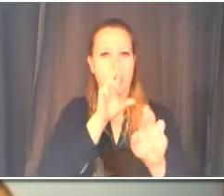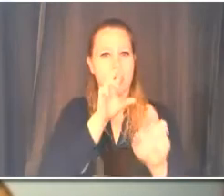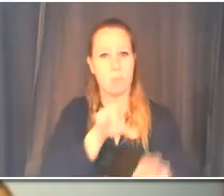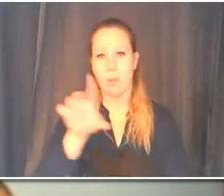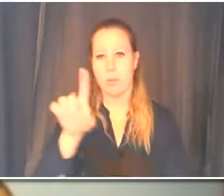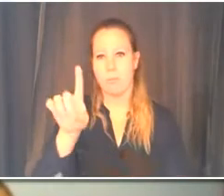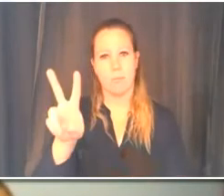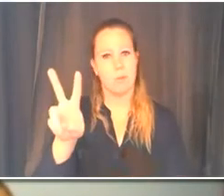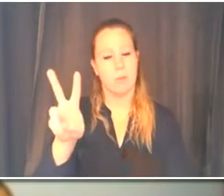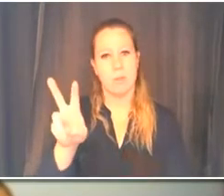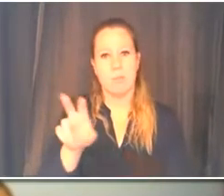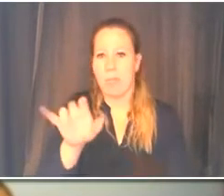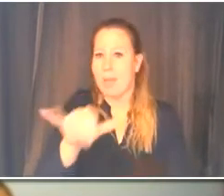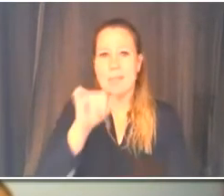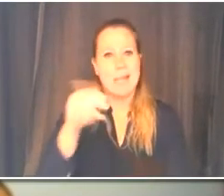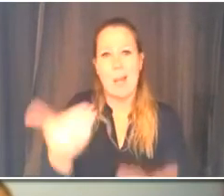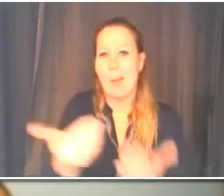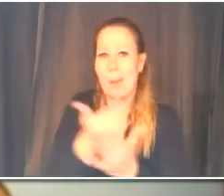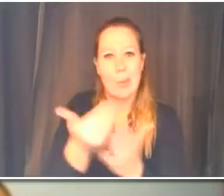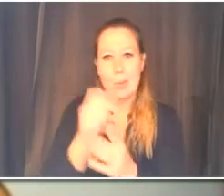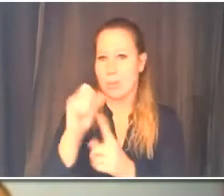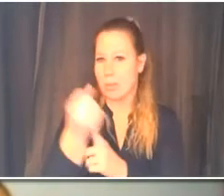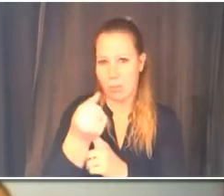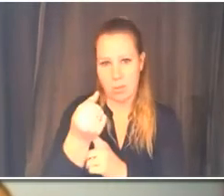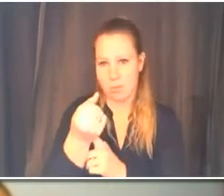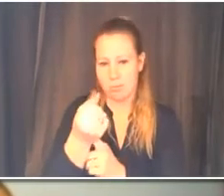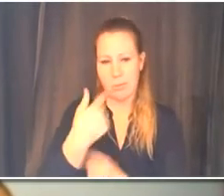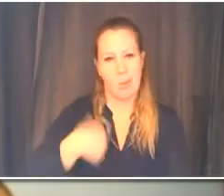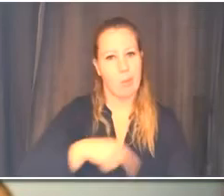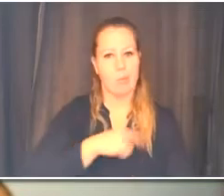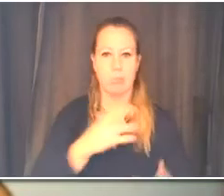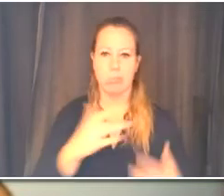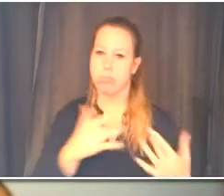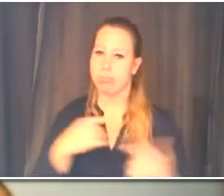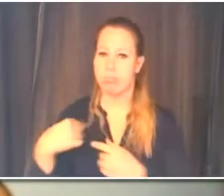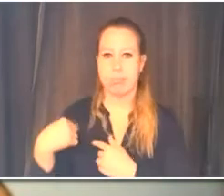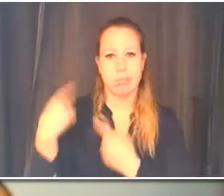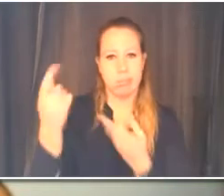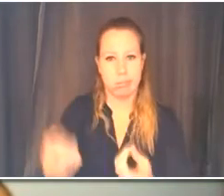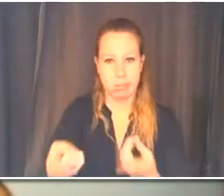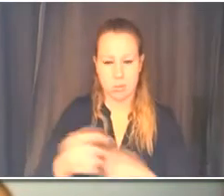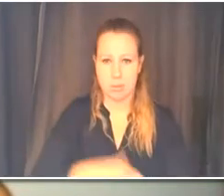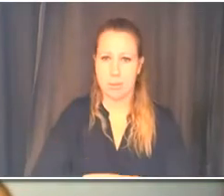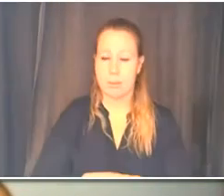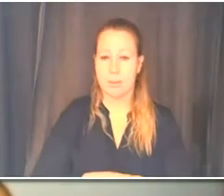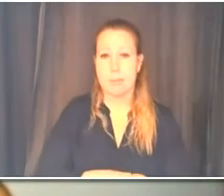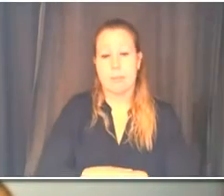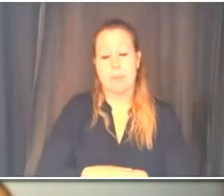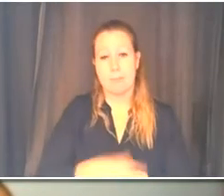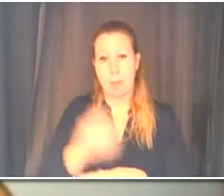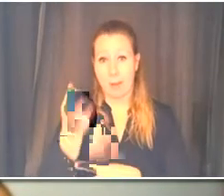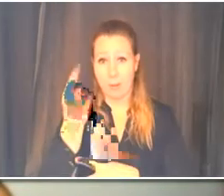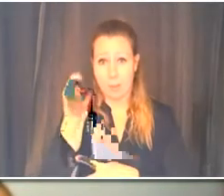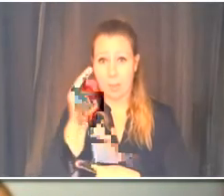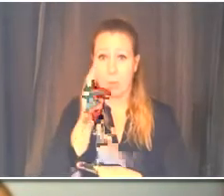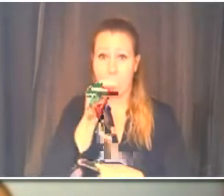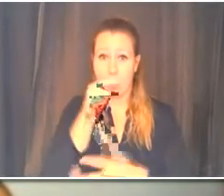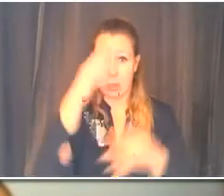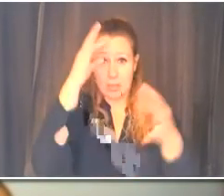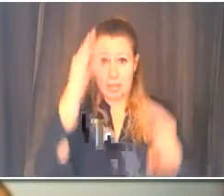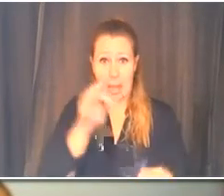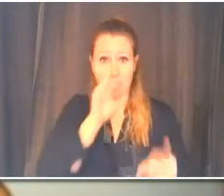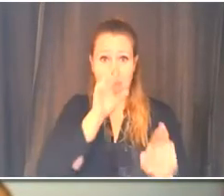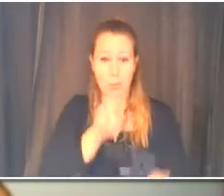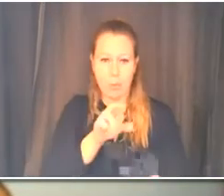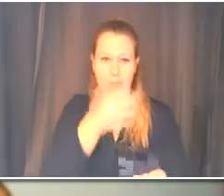you know we we try and reach out to all the victims um we've gone so far as to